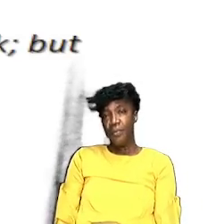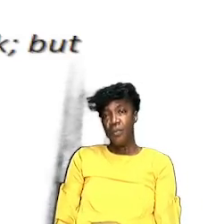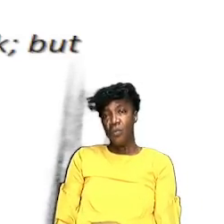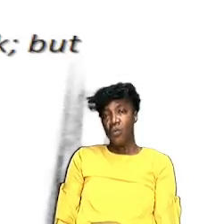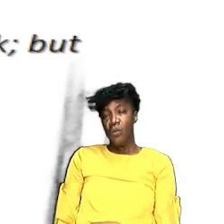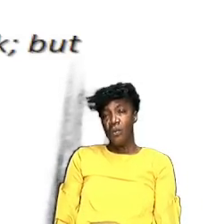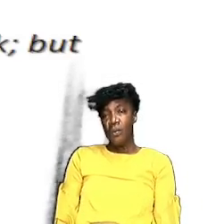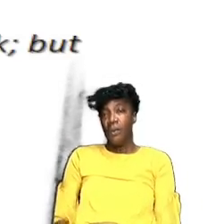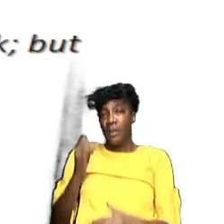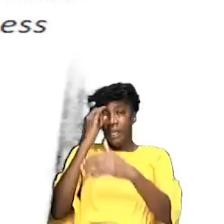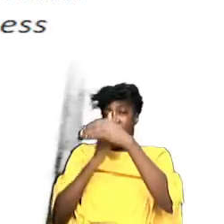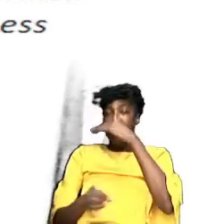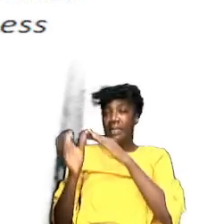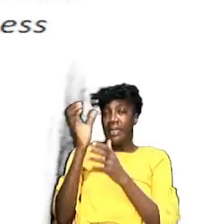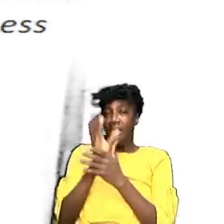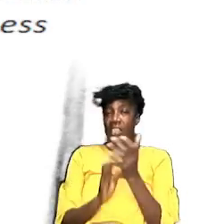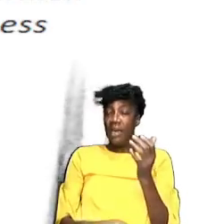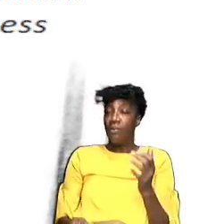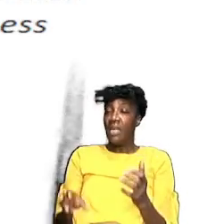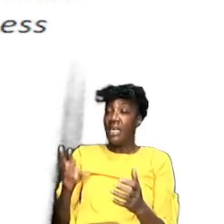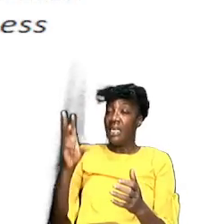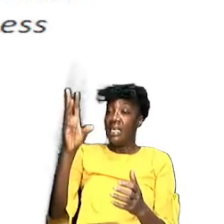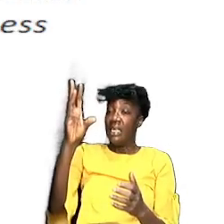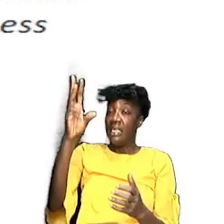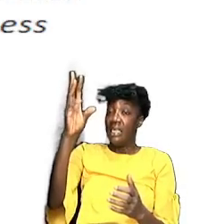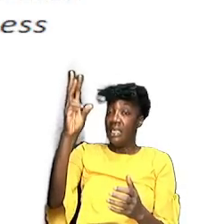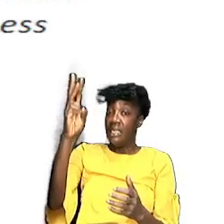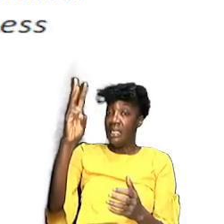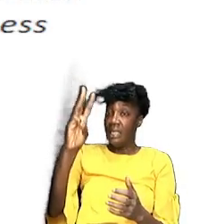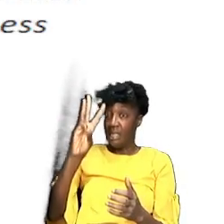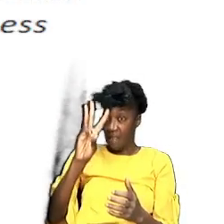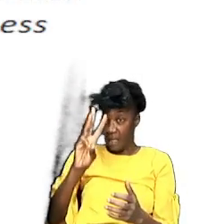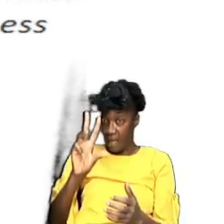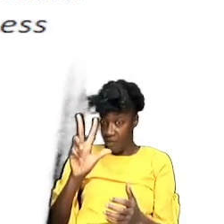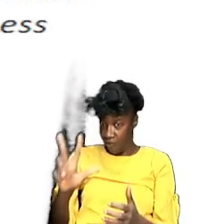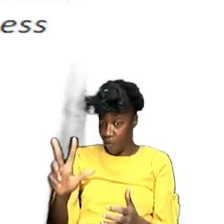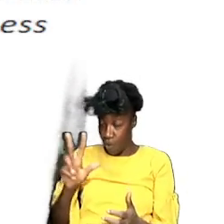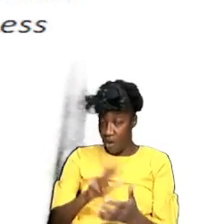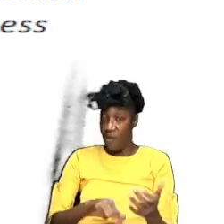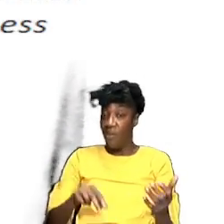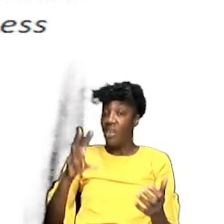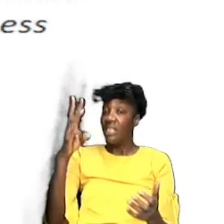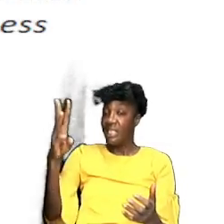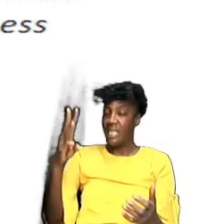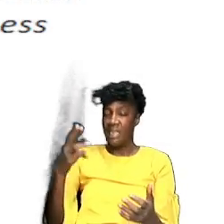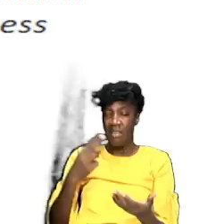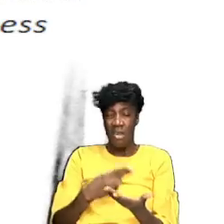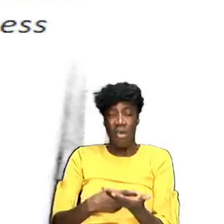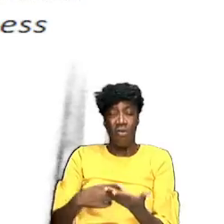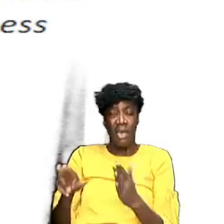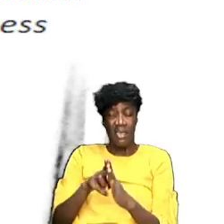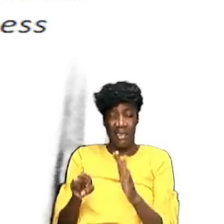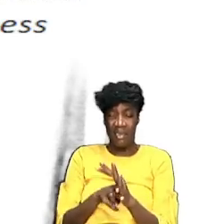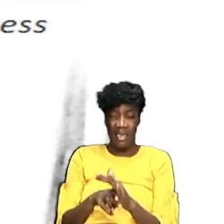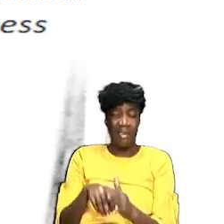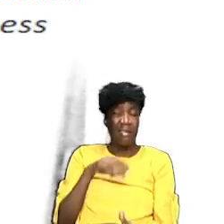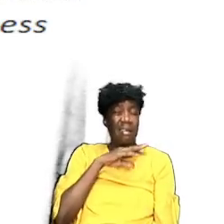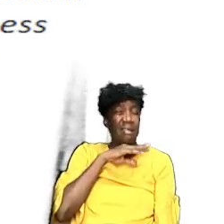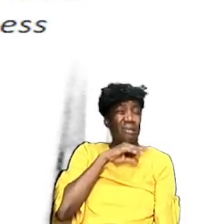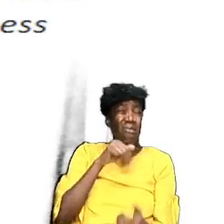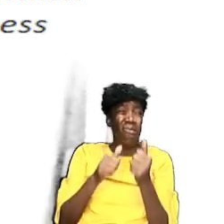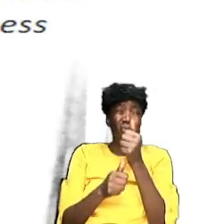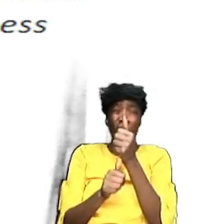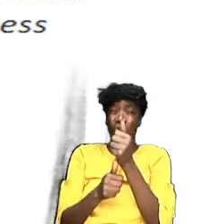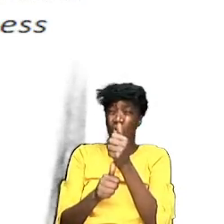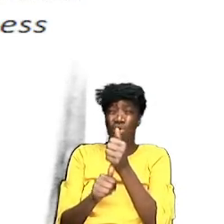scripture says in Isaiah chapter 64, verse 6, that all our righteousness are like filthy rags. And we found in him not having